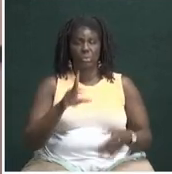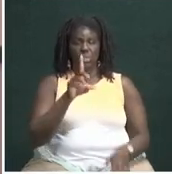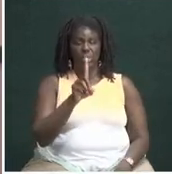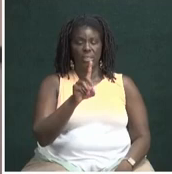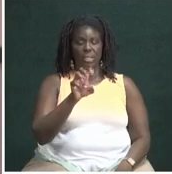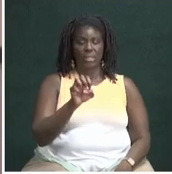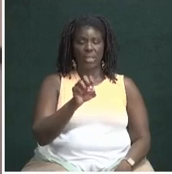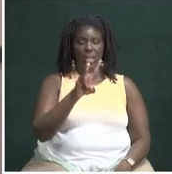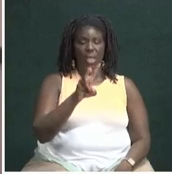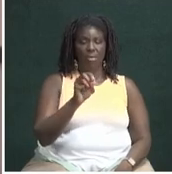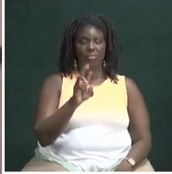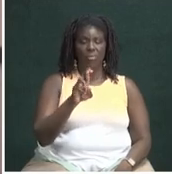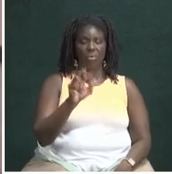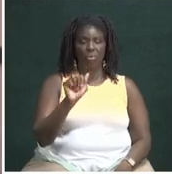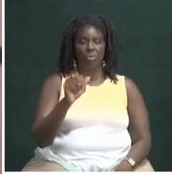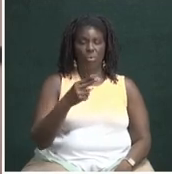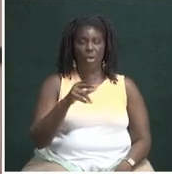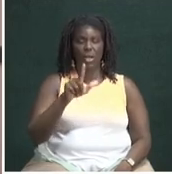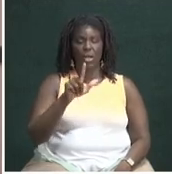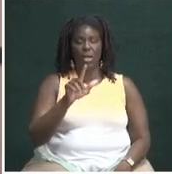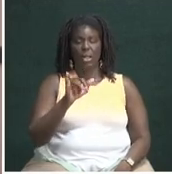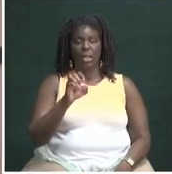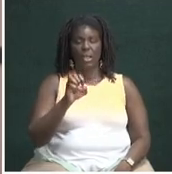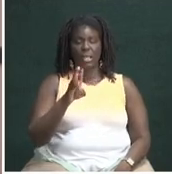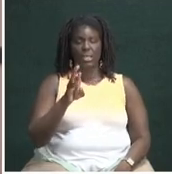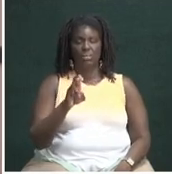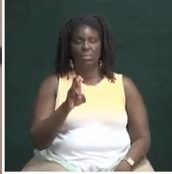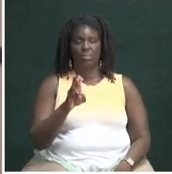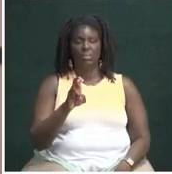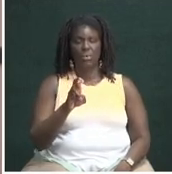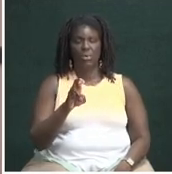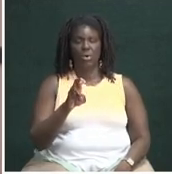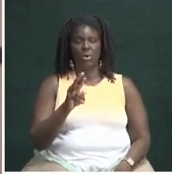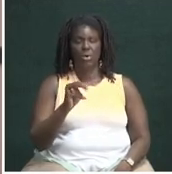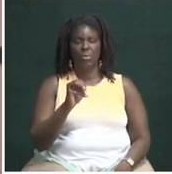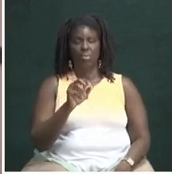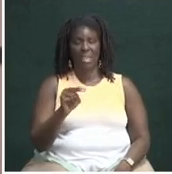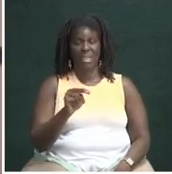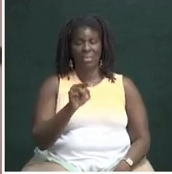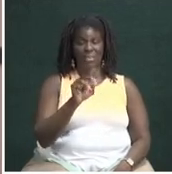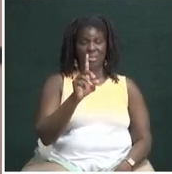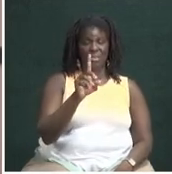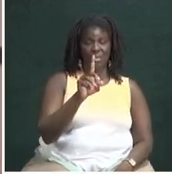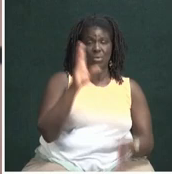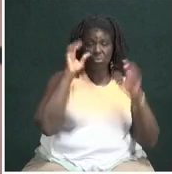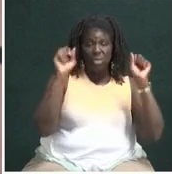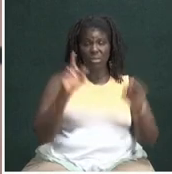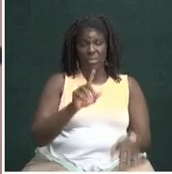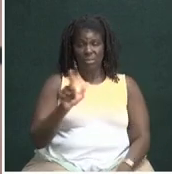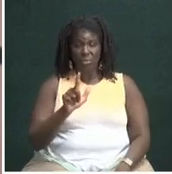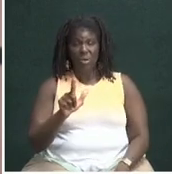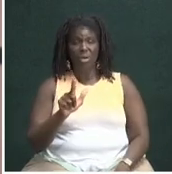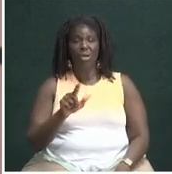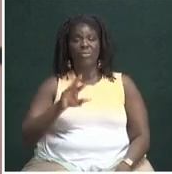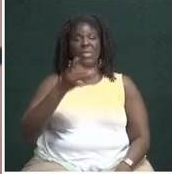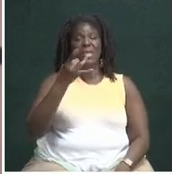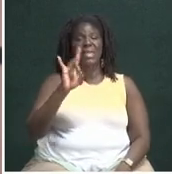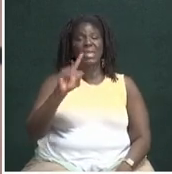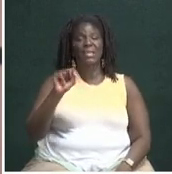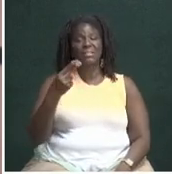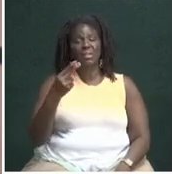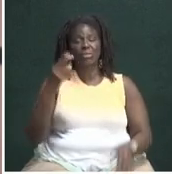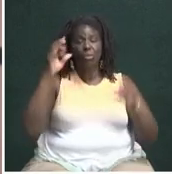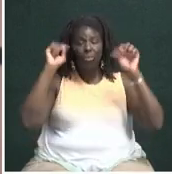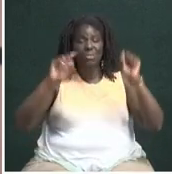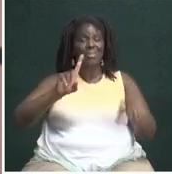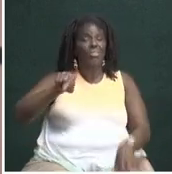Lieberman, the 18th president and only woman president of the University of La Verne. President